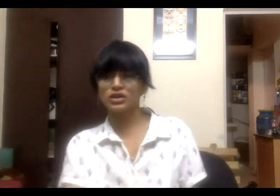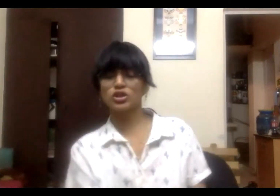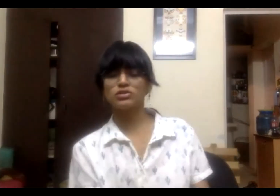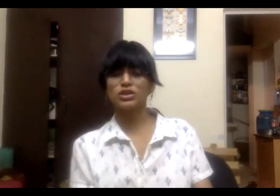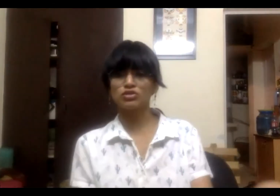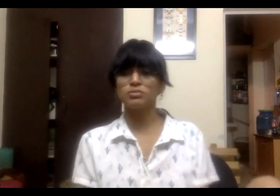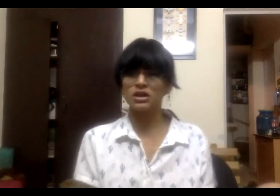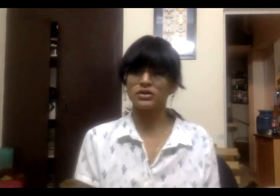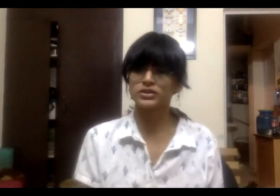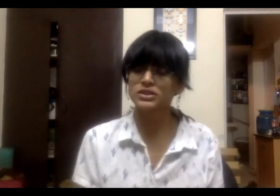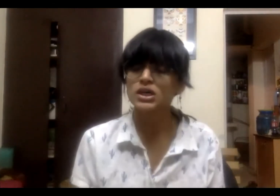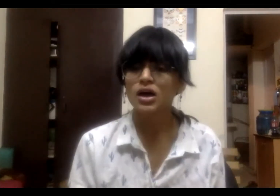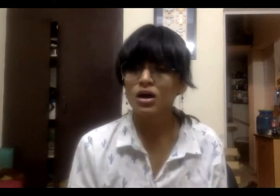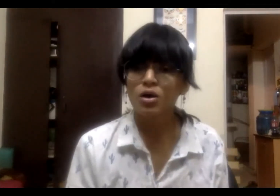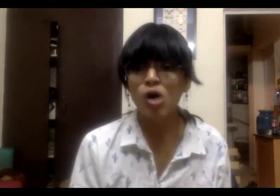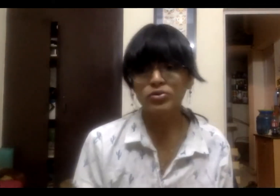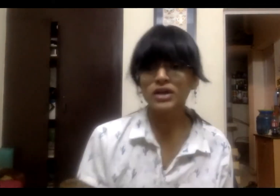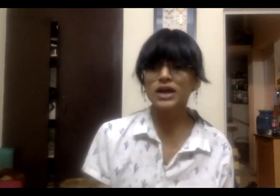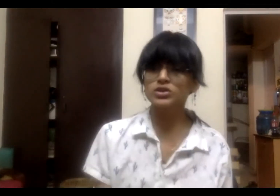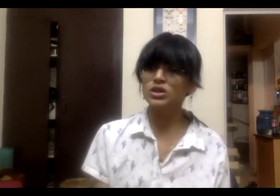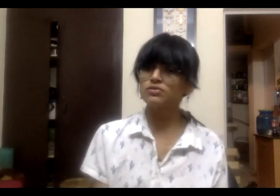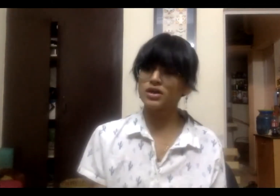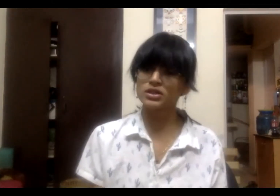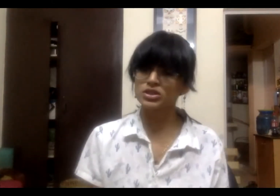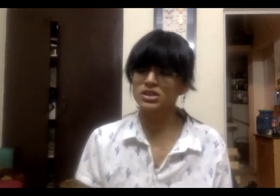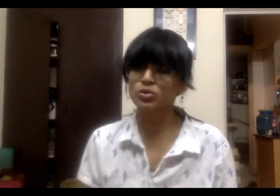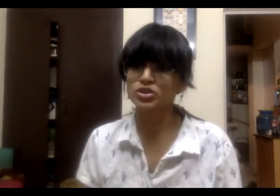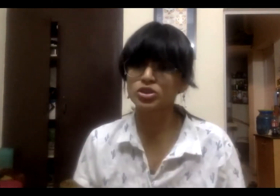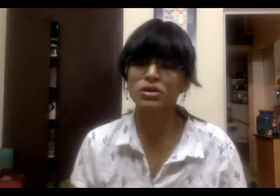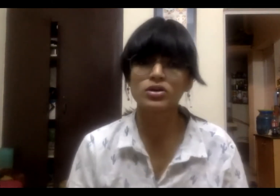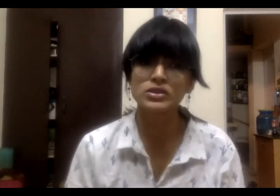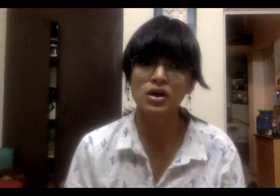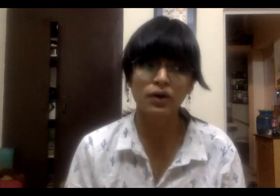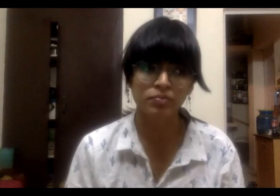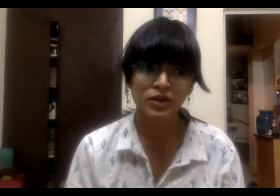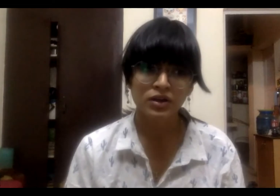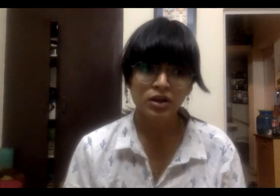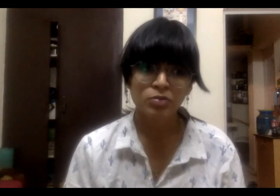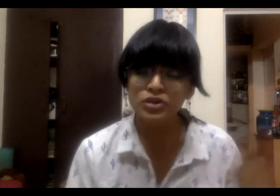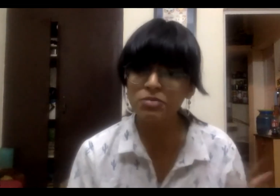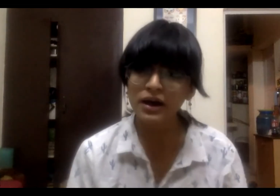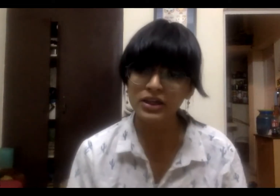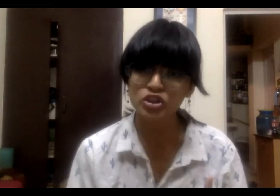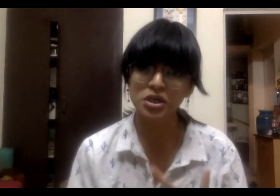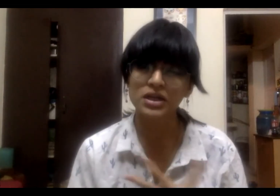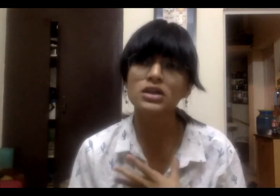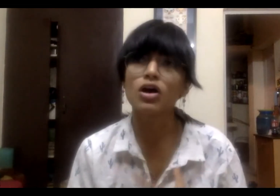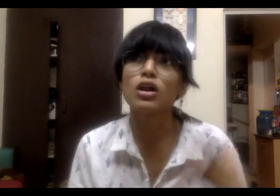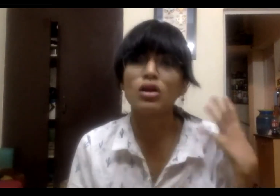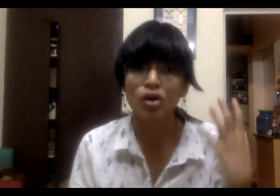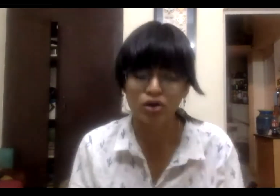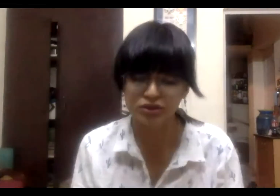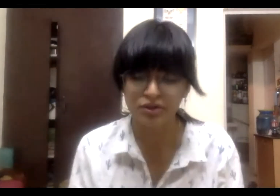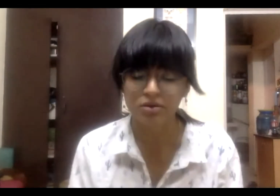in the next generation of Bhil artists? Wow, that is actually a very interesting question, because Bhuribai has trained